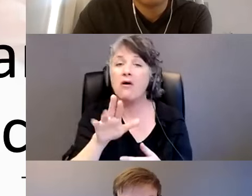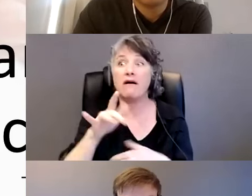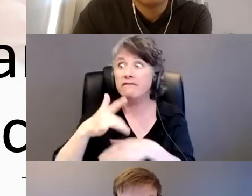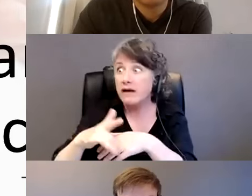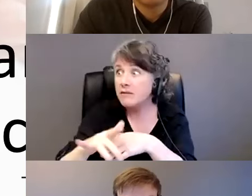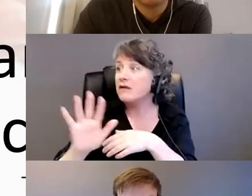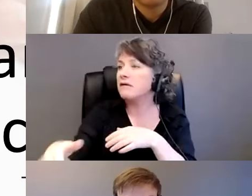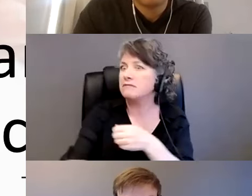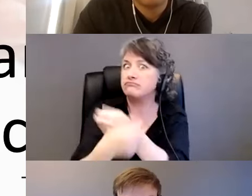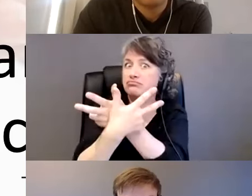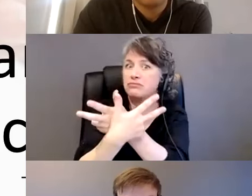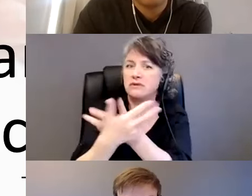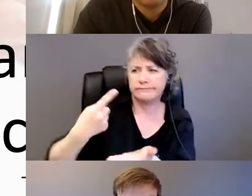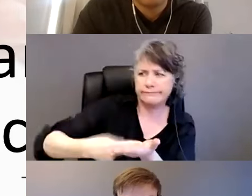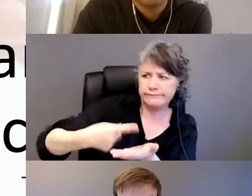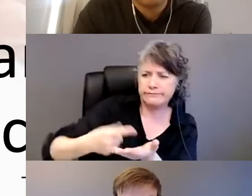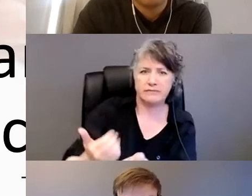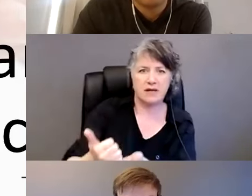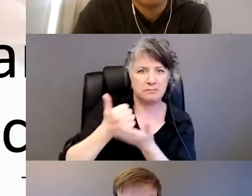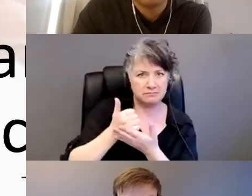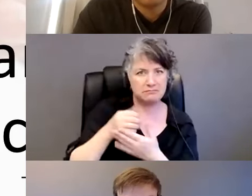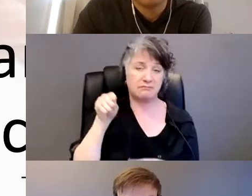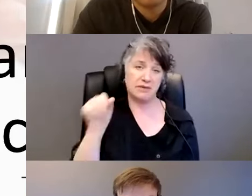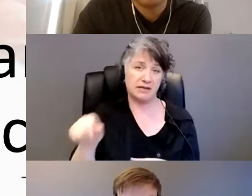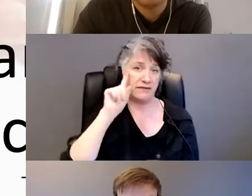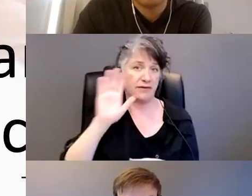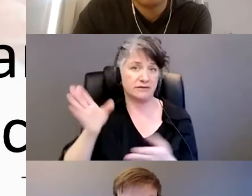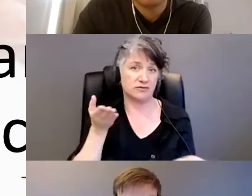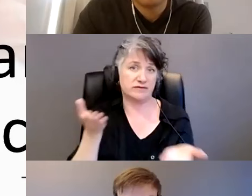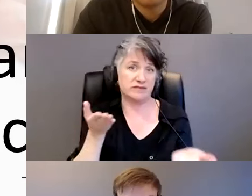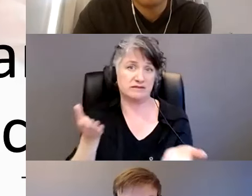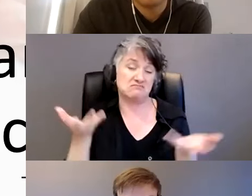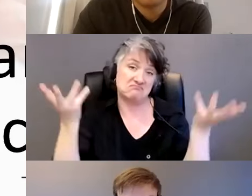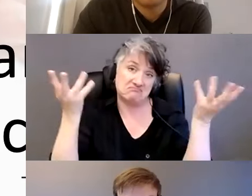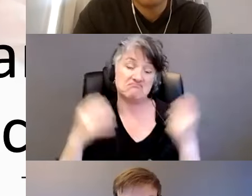the situation and help you out if you need that solution.